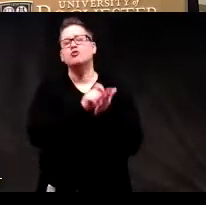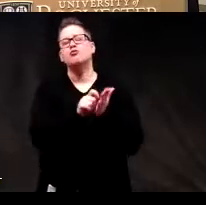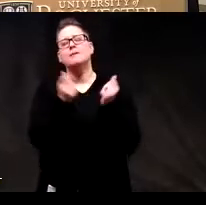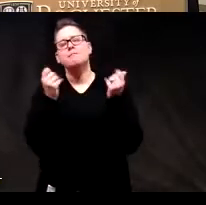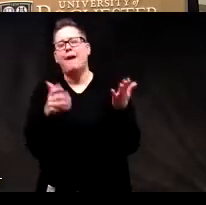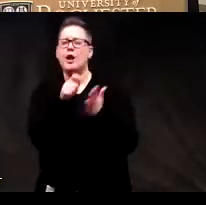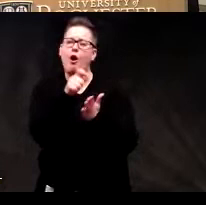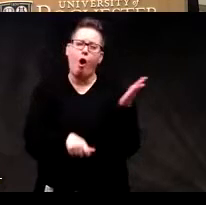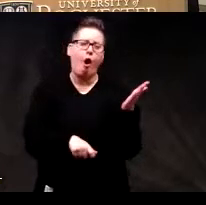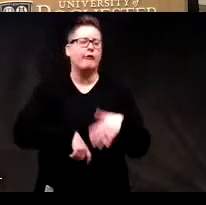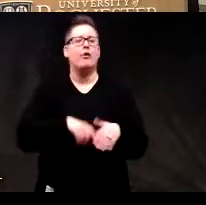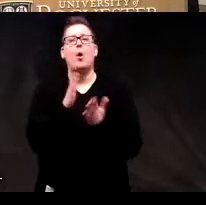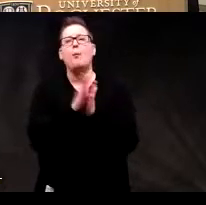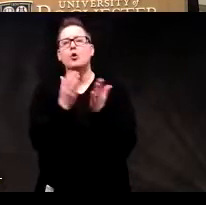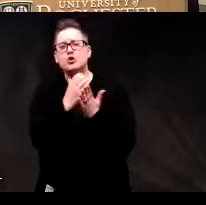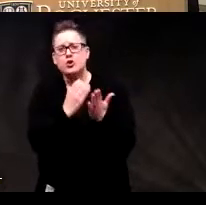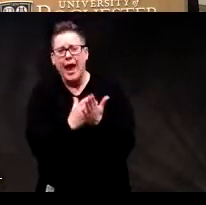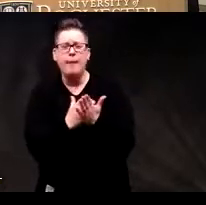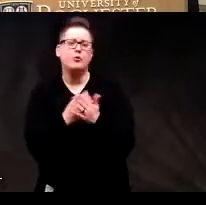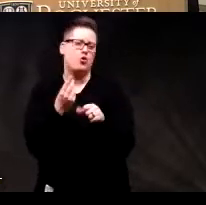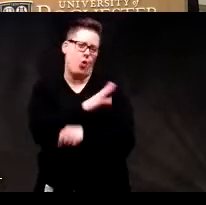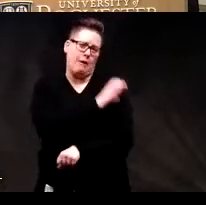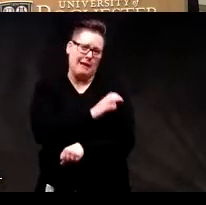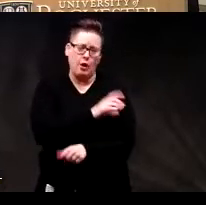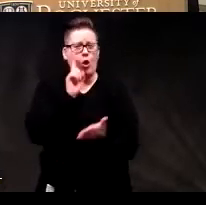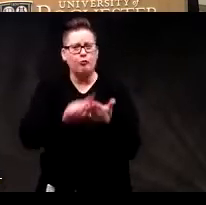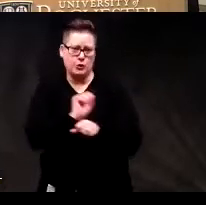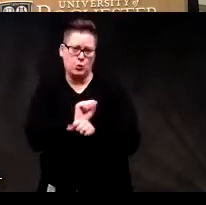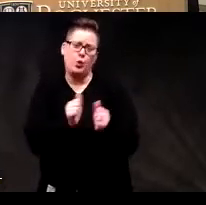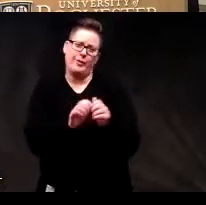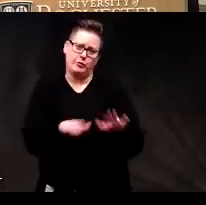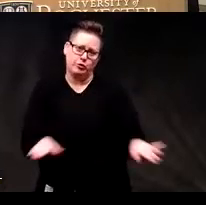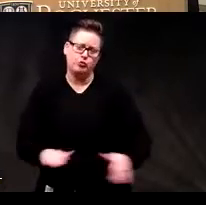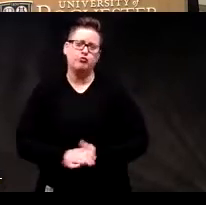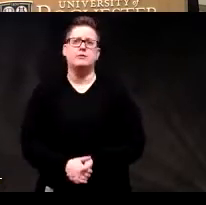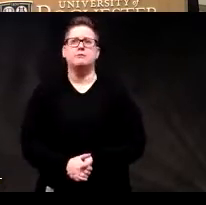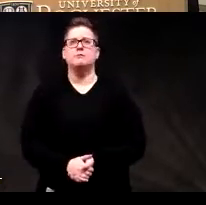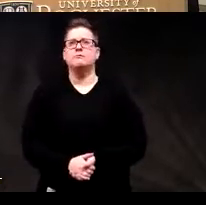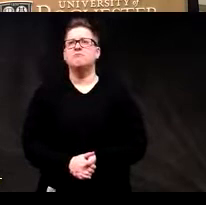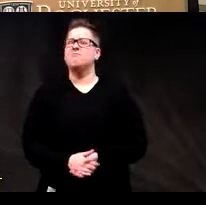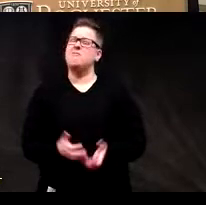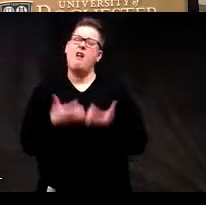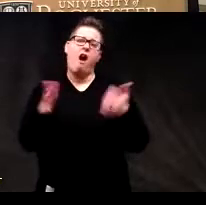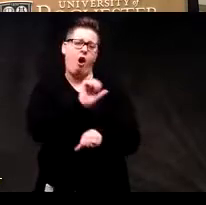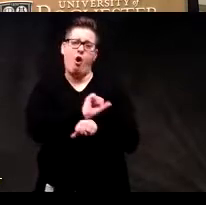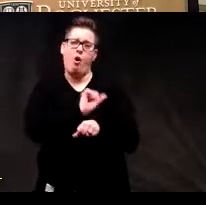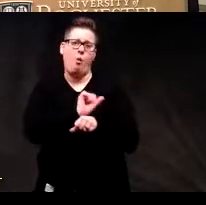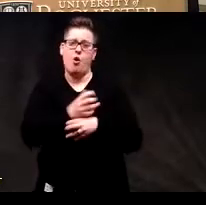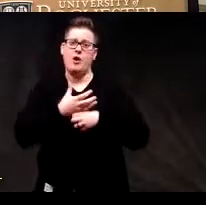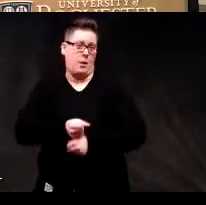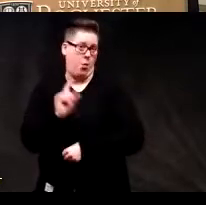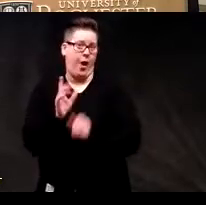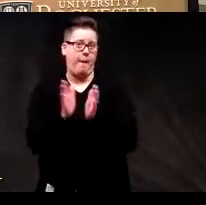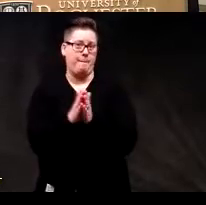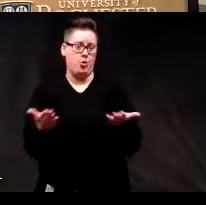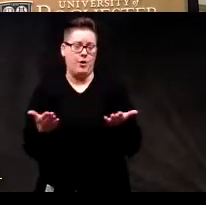and book chapters based on her clinical and research work with children. And a lot of this work is summarized in her